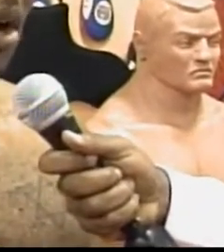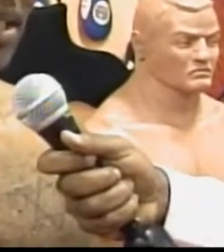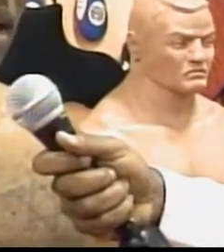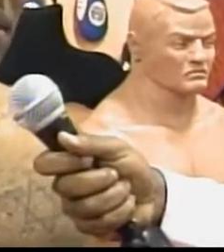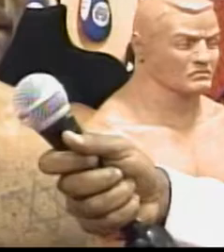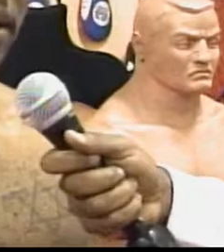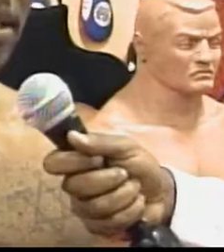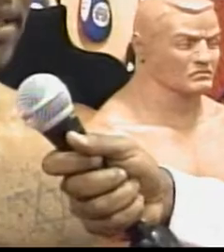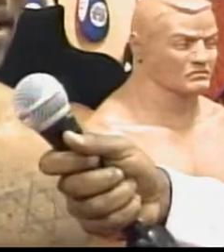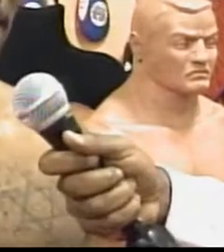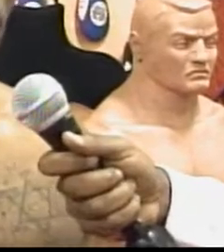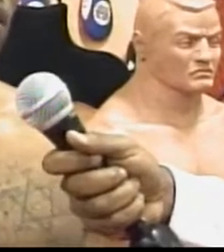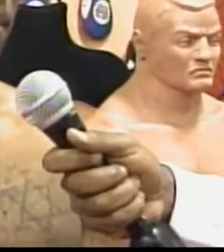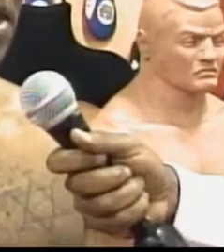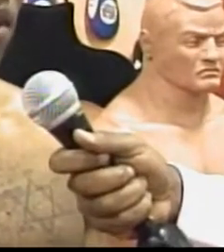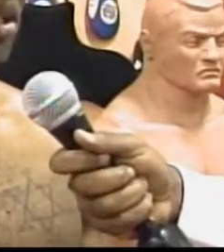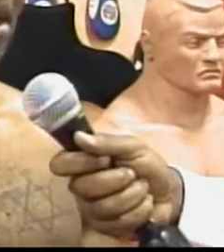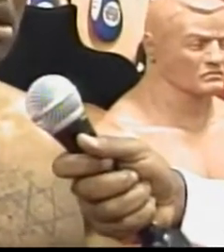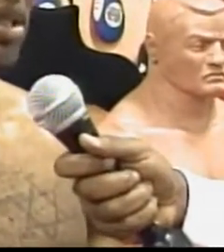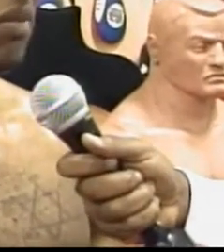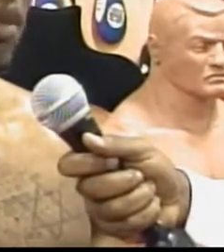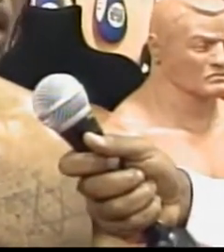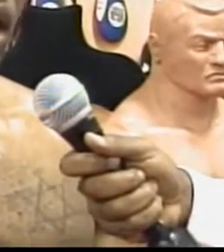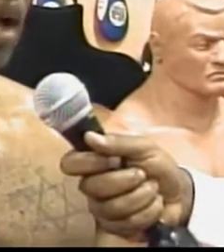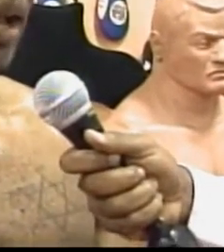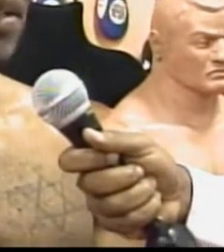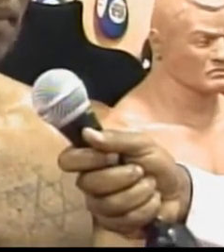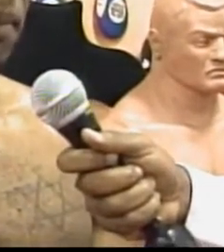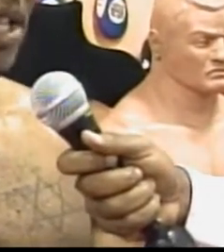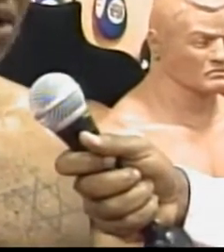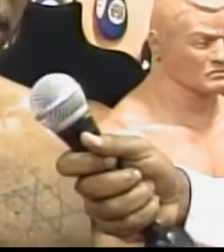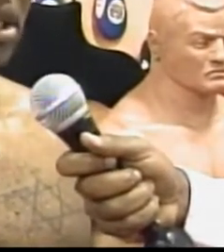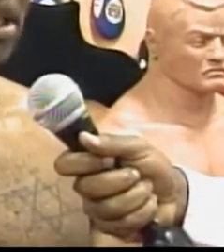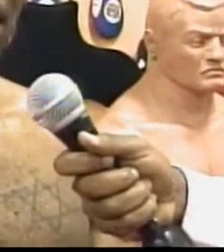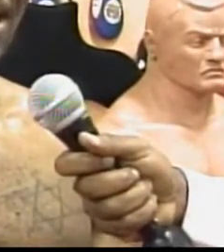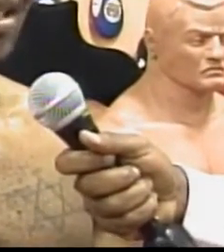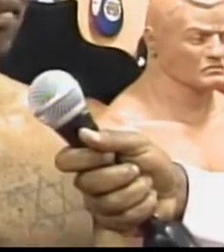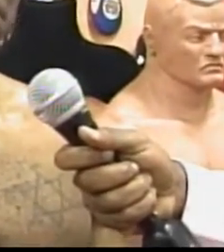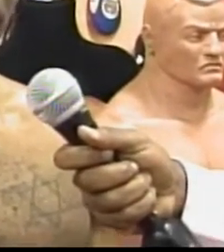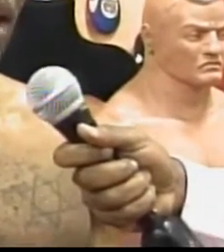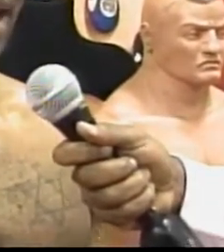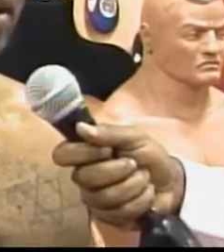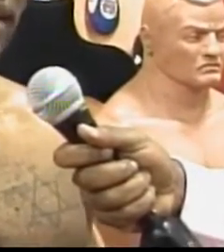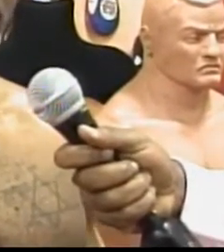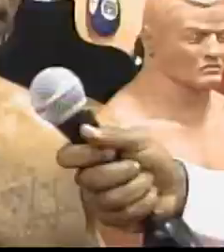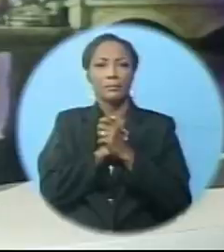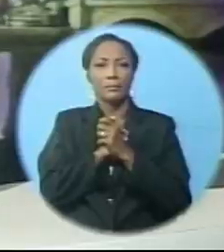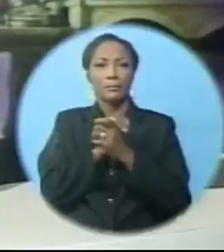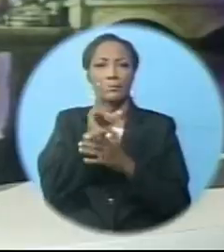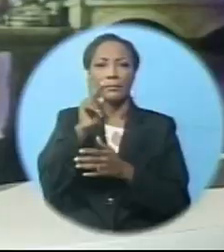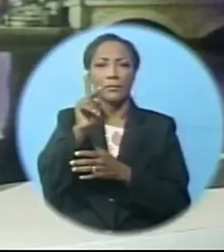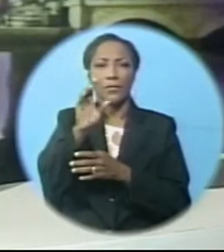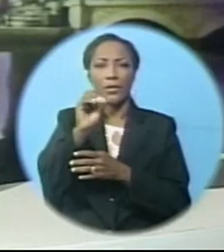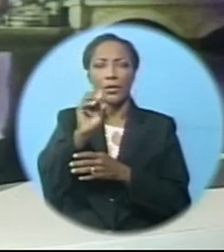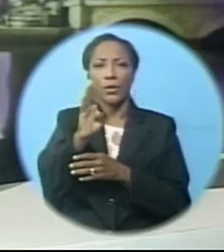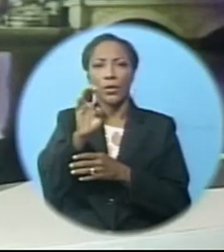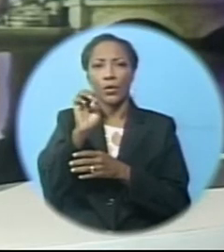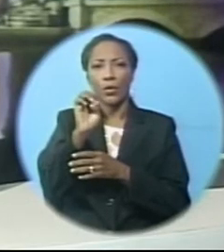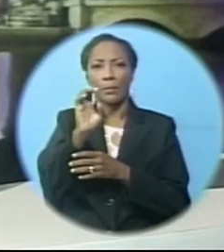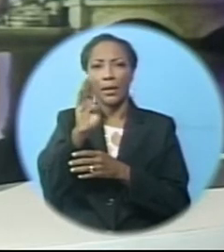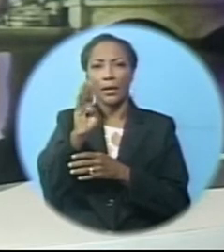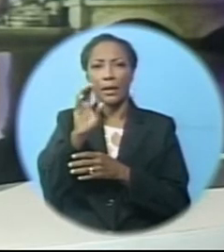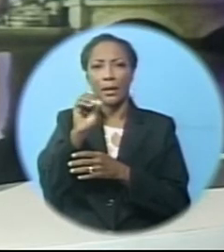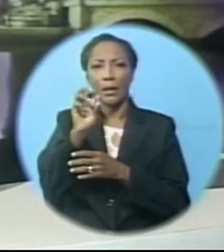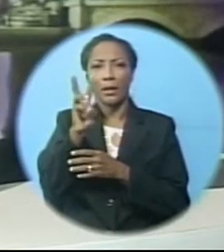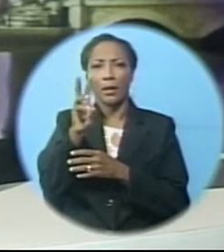Flawless Concepts in Skymon, one of my sponsors. I have some of the best trainers there. Is excellent. Well, Kobe